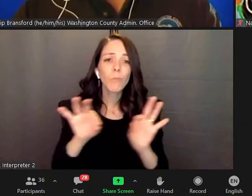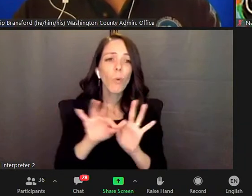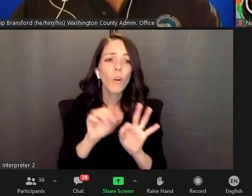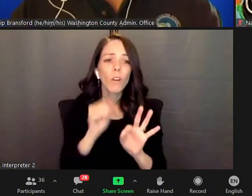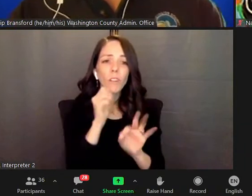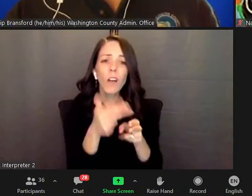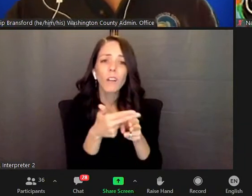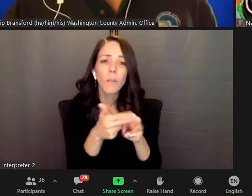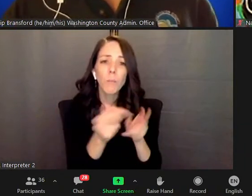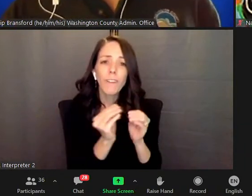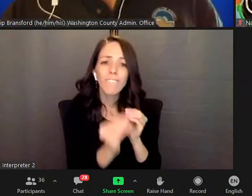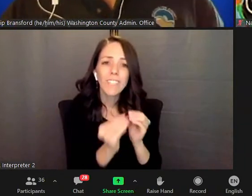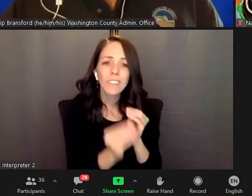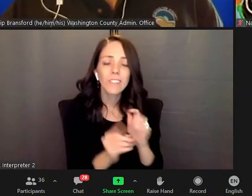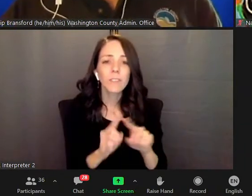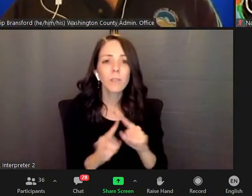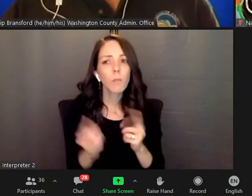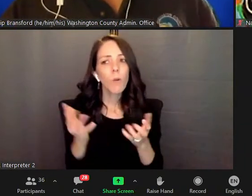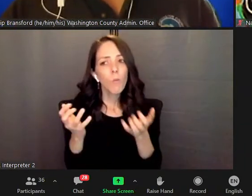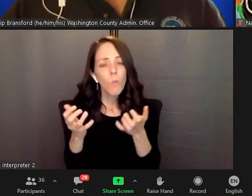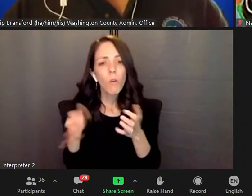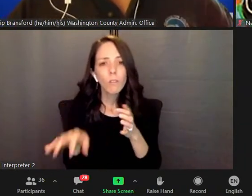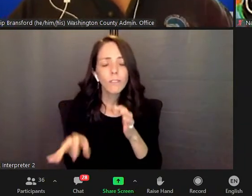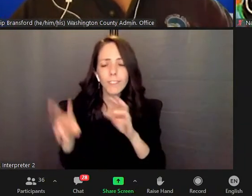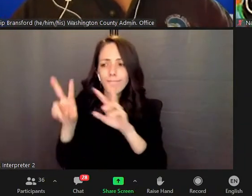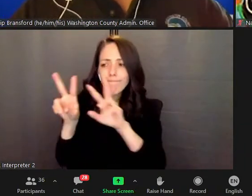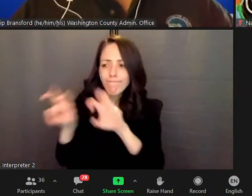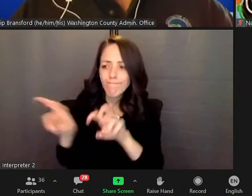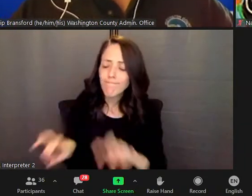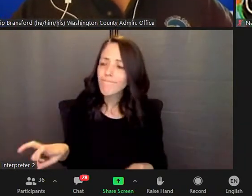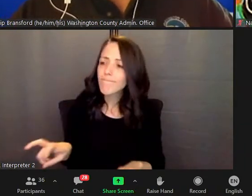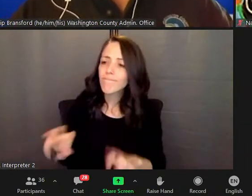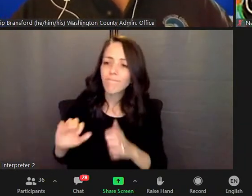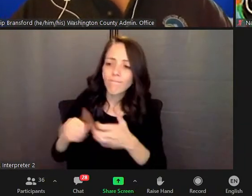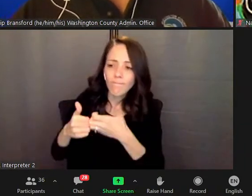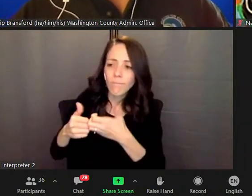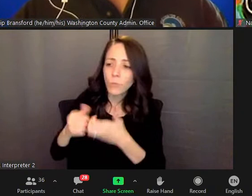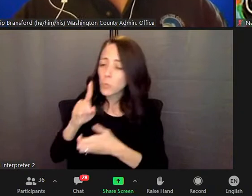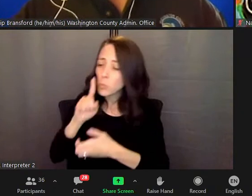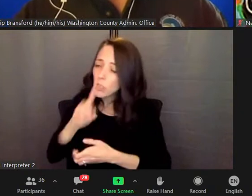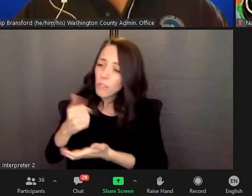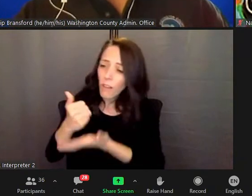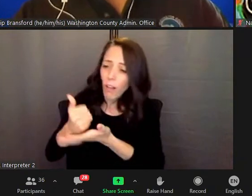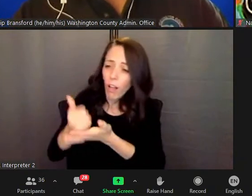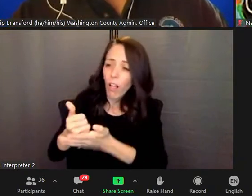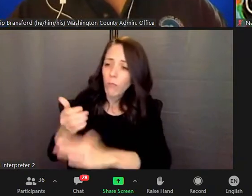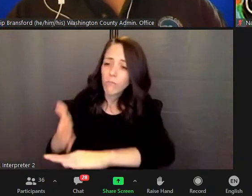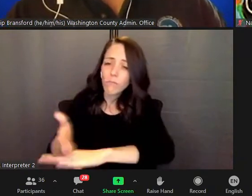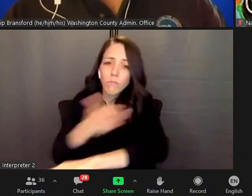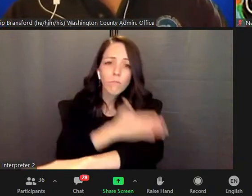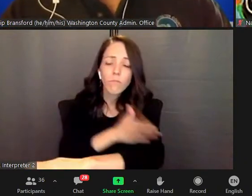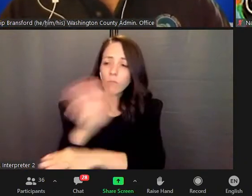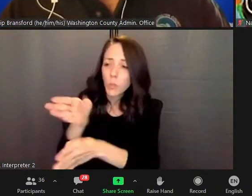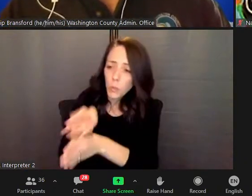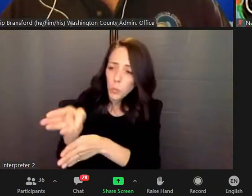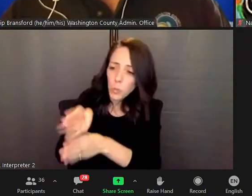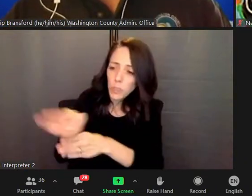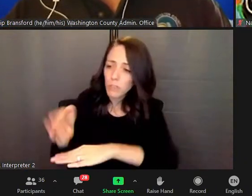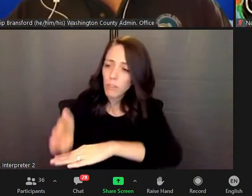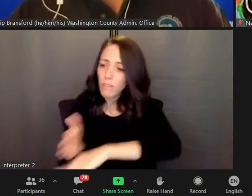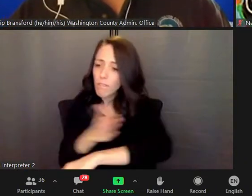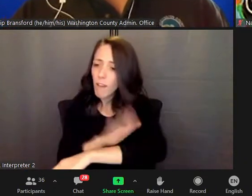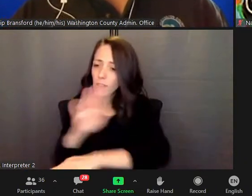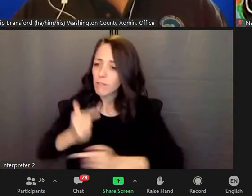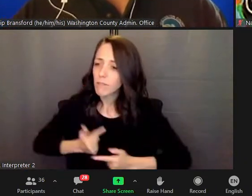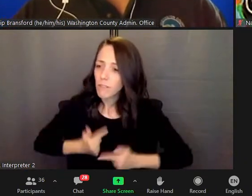find some meaningful way for people to advance their careers, advance their lifestyles. So